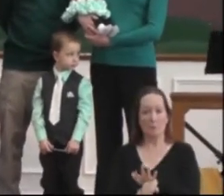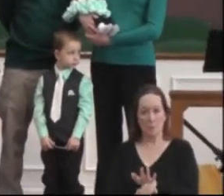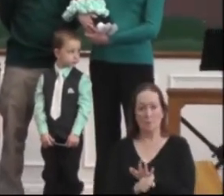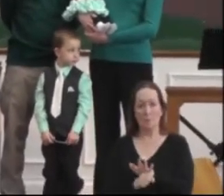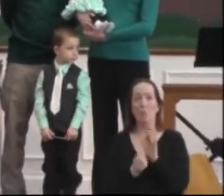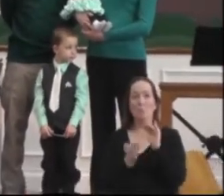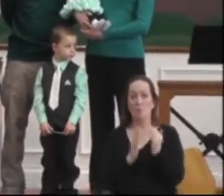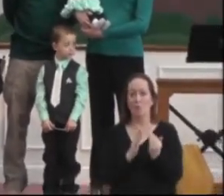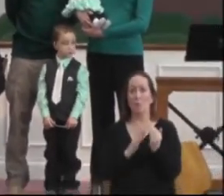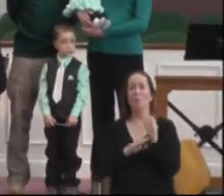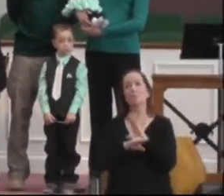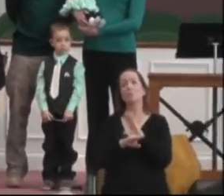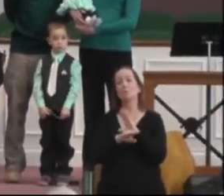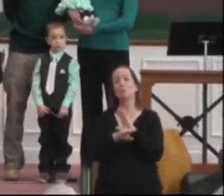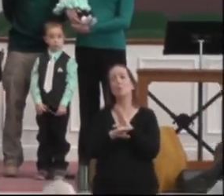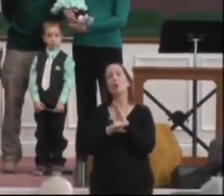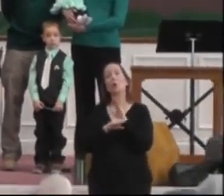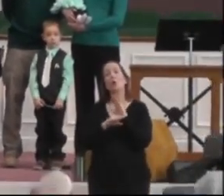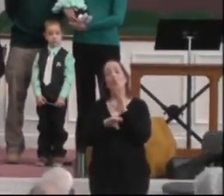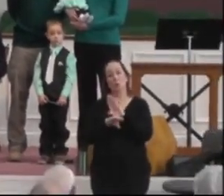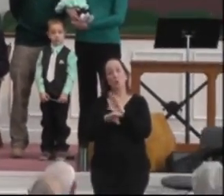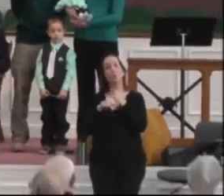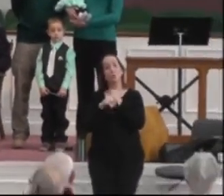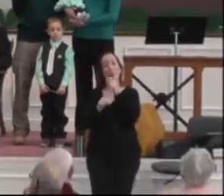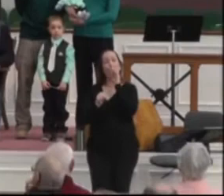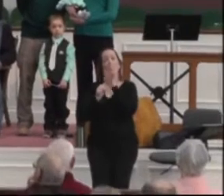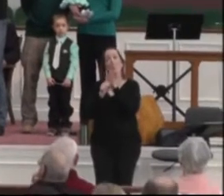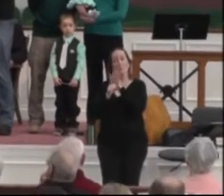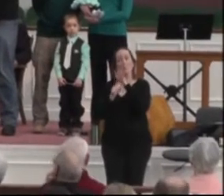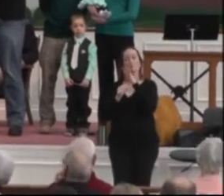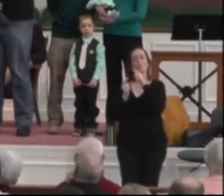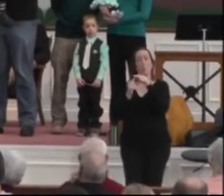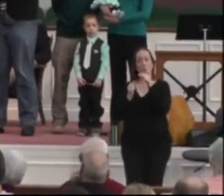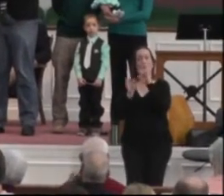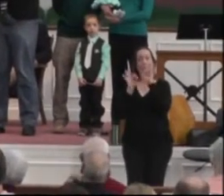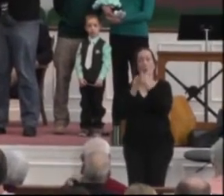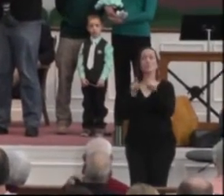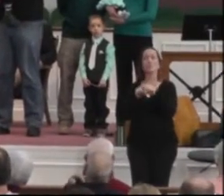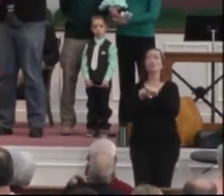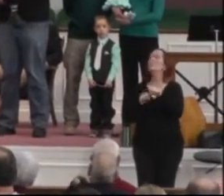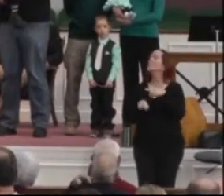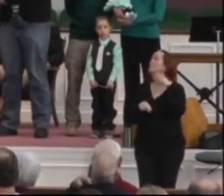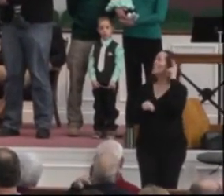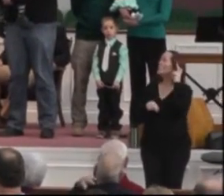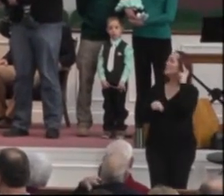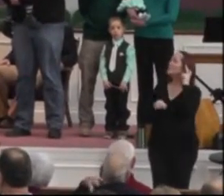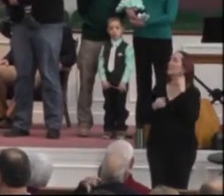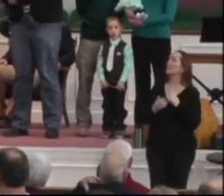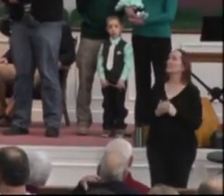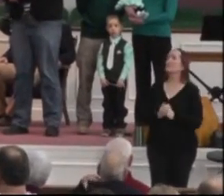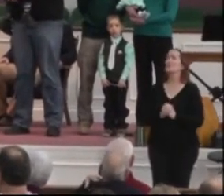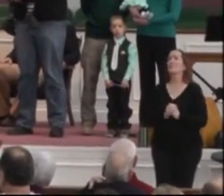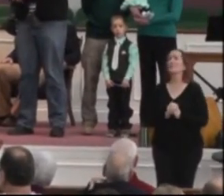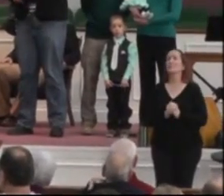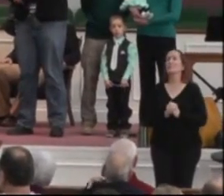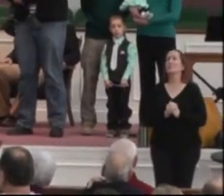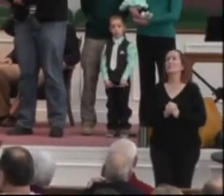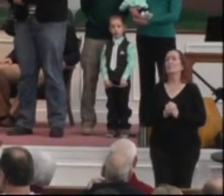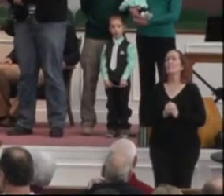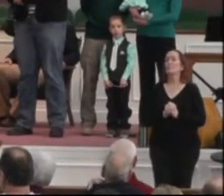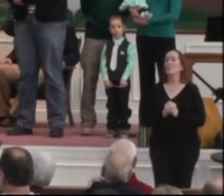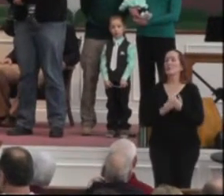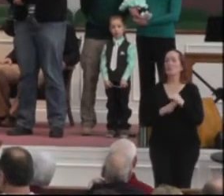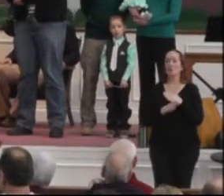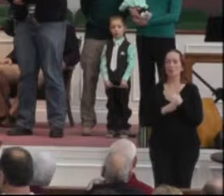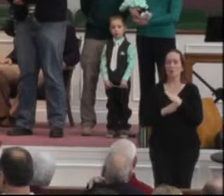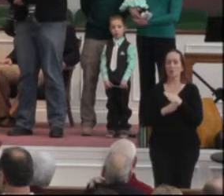the church to make a commitment back to them. And so if you will listen, I want to